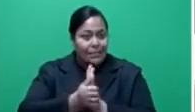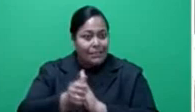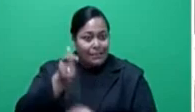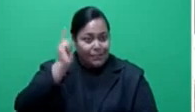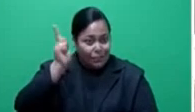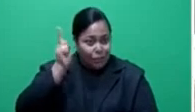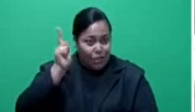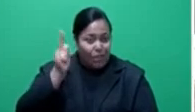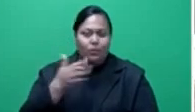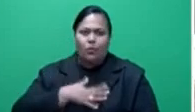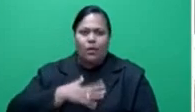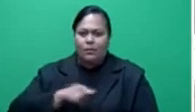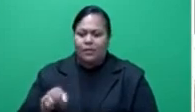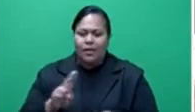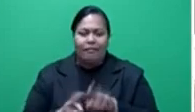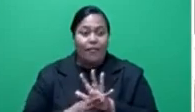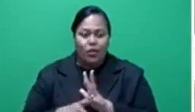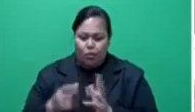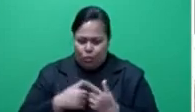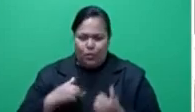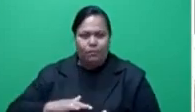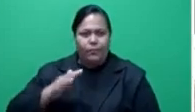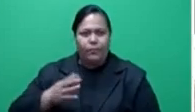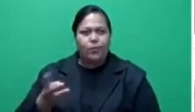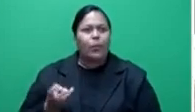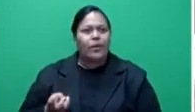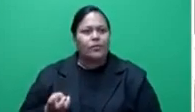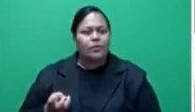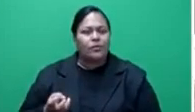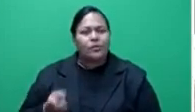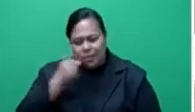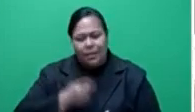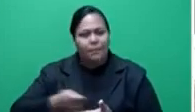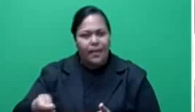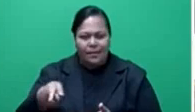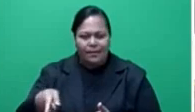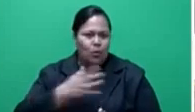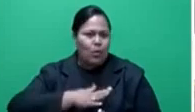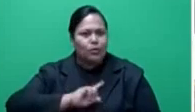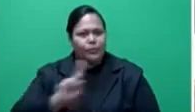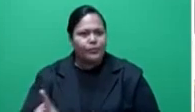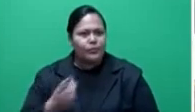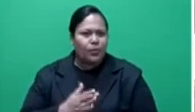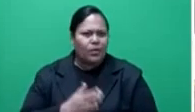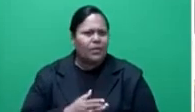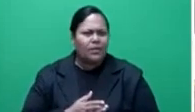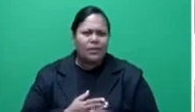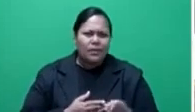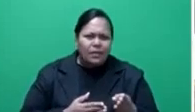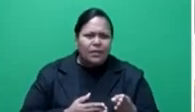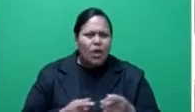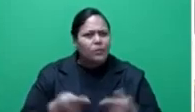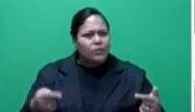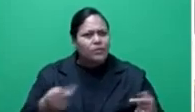to FNU, we needed to increase the salaries that they would be able to pay to those people. They've gone on about the capital expenditure, which I'll come on